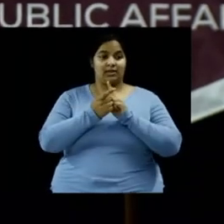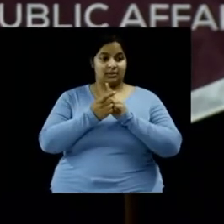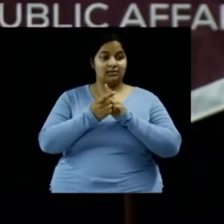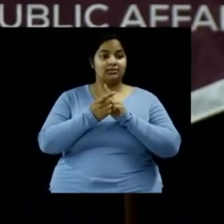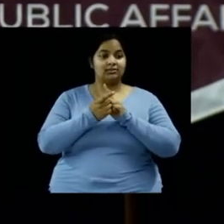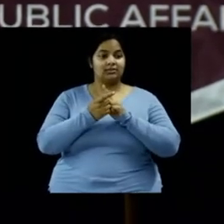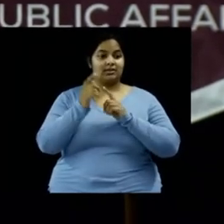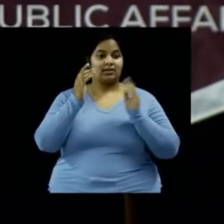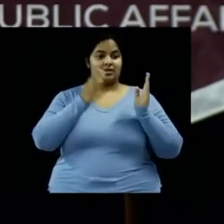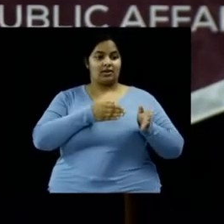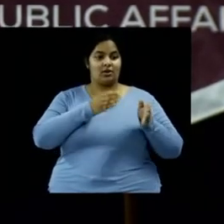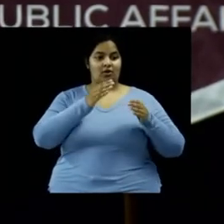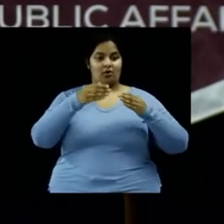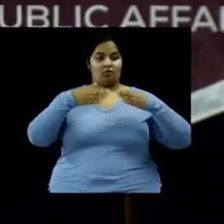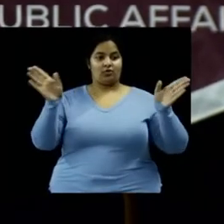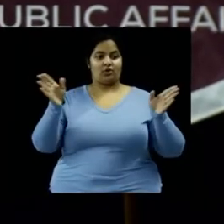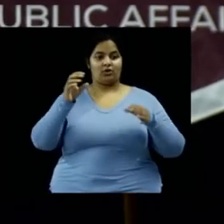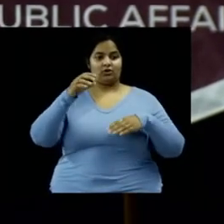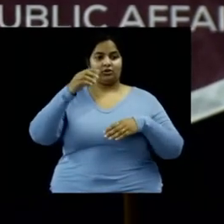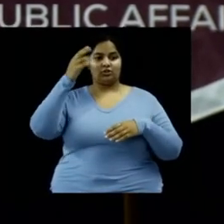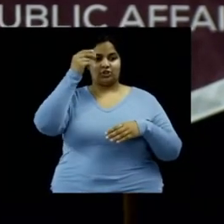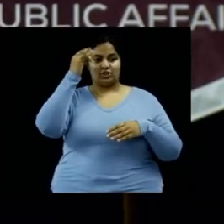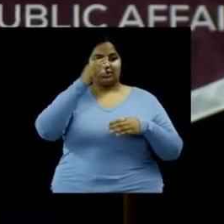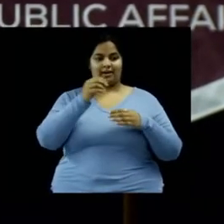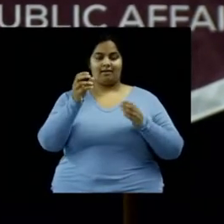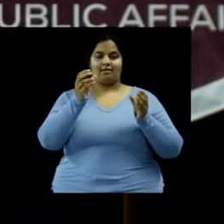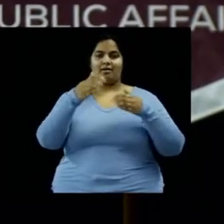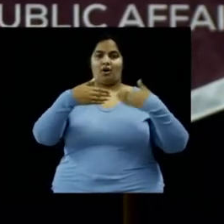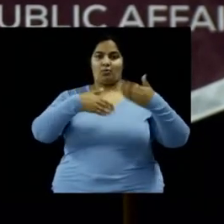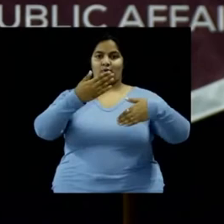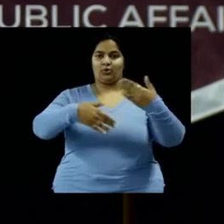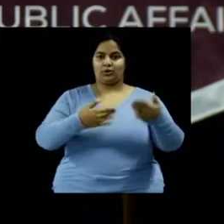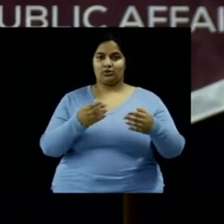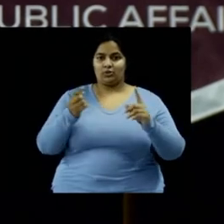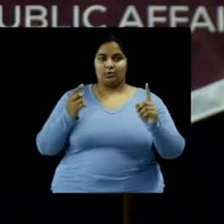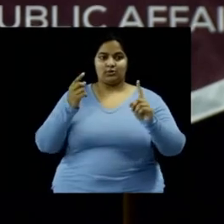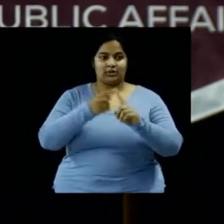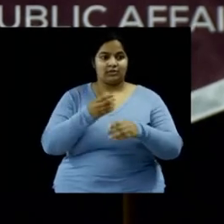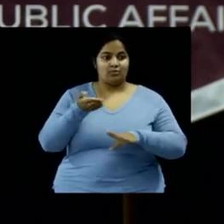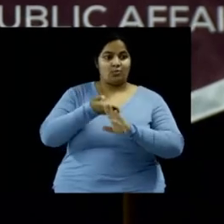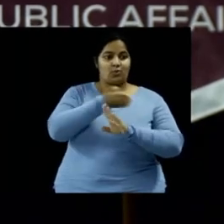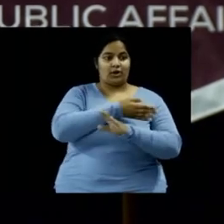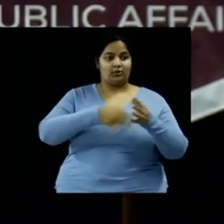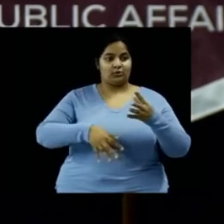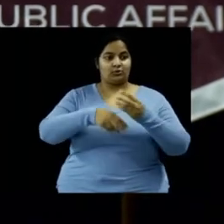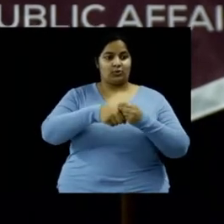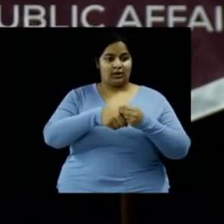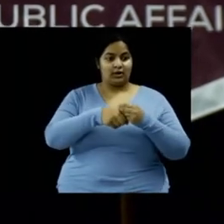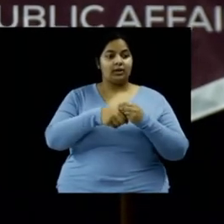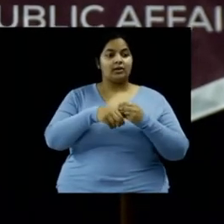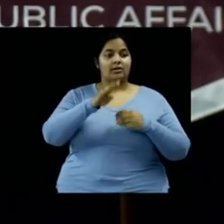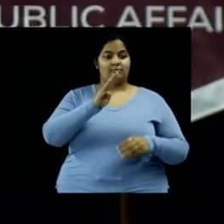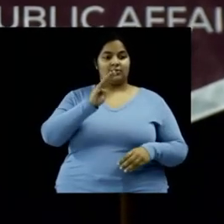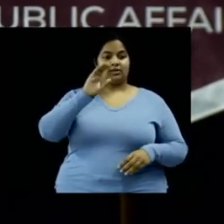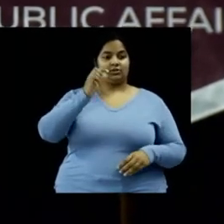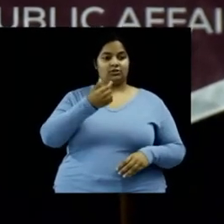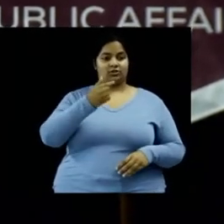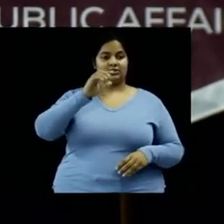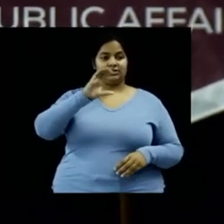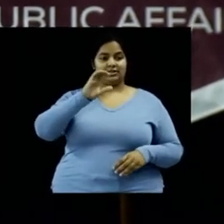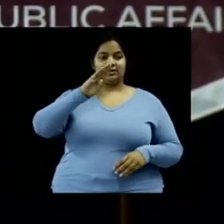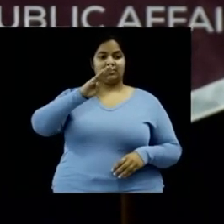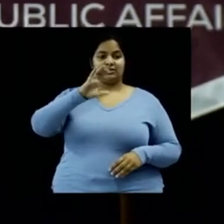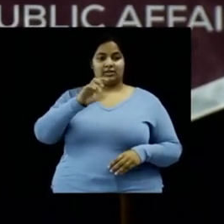overall strategic and operational objectives. Prior to joining the organization, she was with